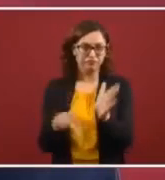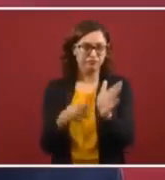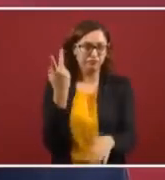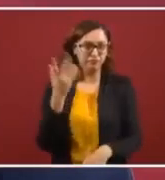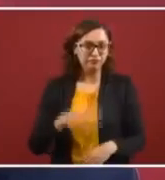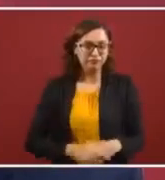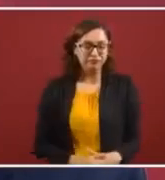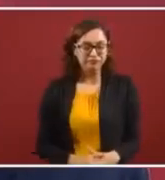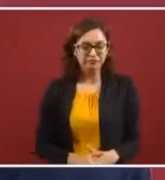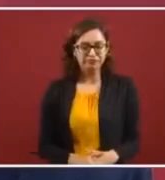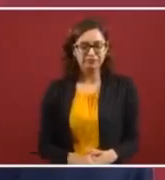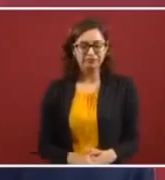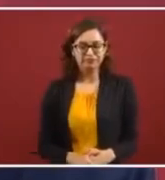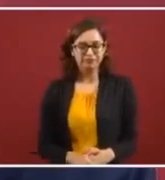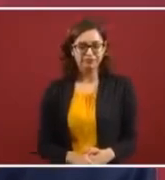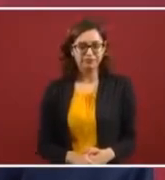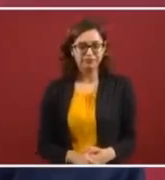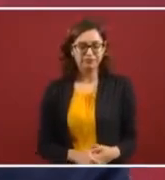the order